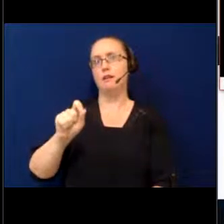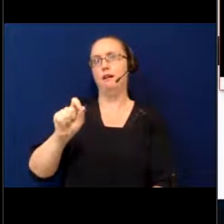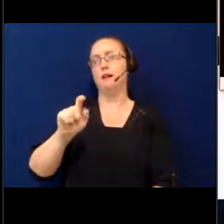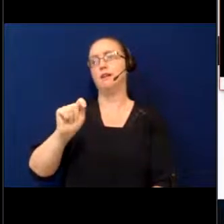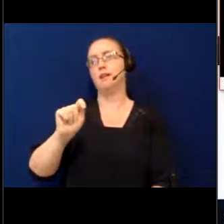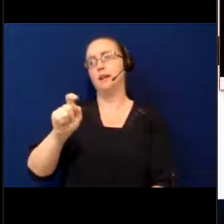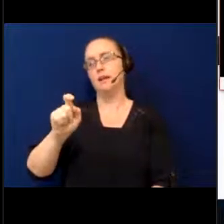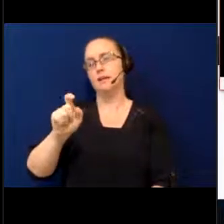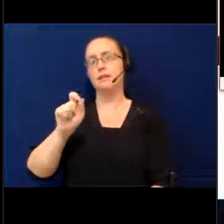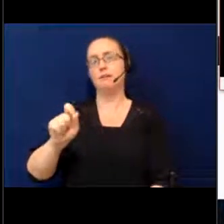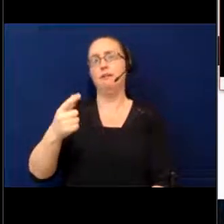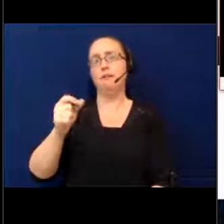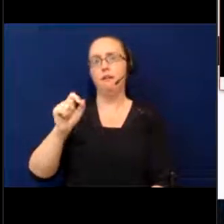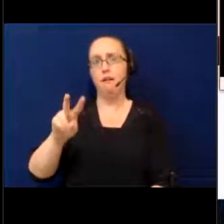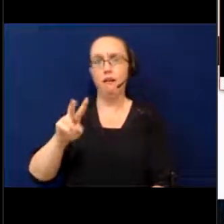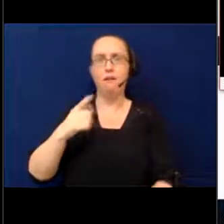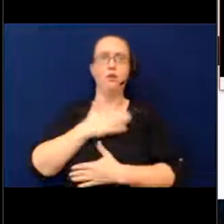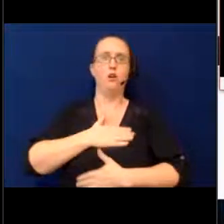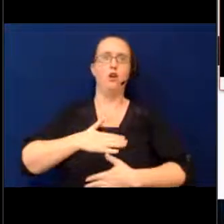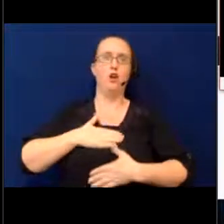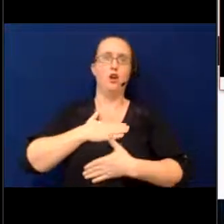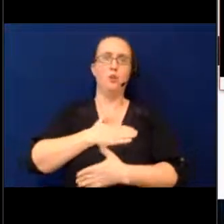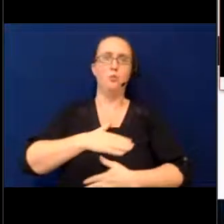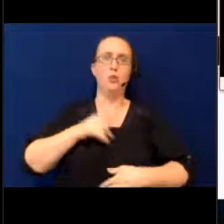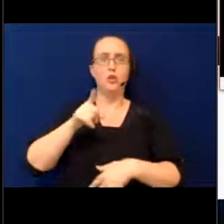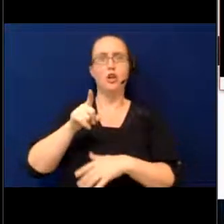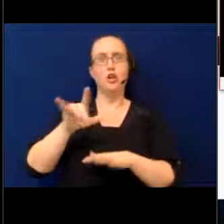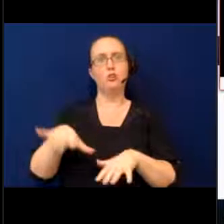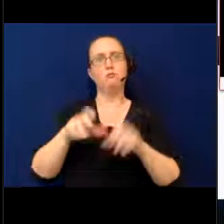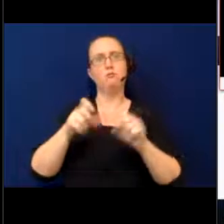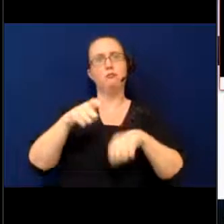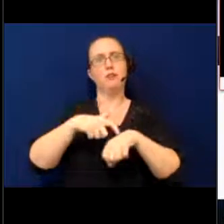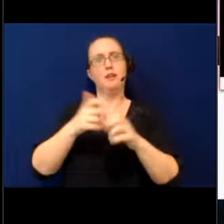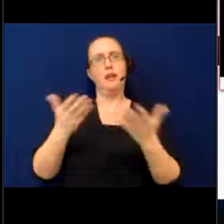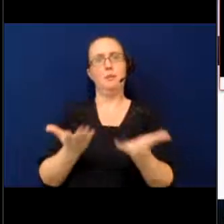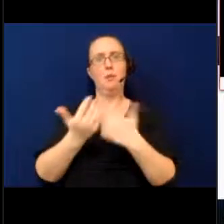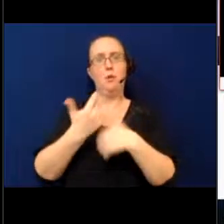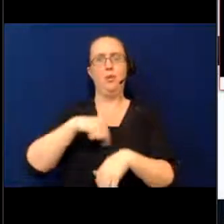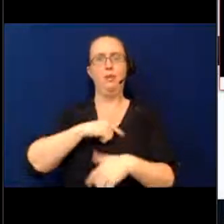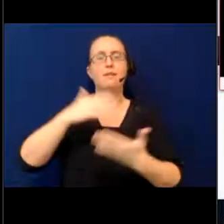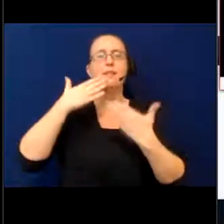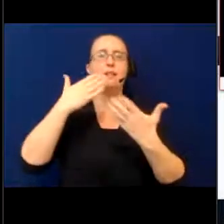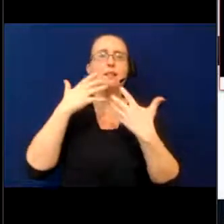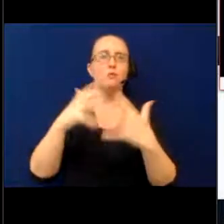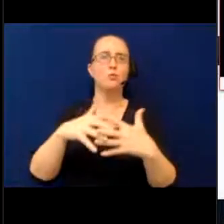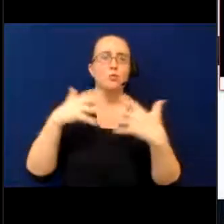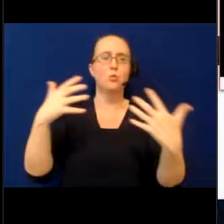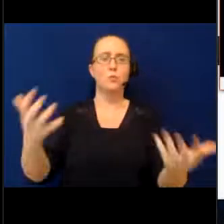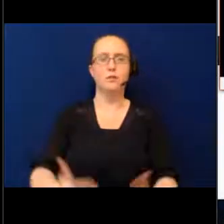dishes.communications@dshs.texas.gov. And we appreciate you spending this time with us. Thank you so much.